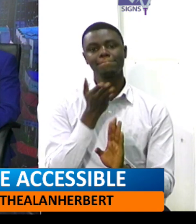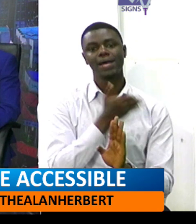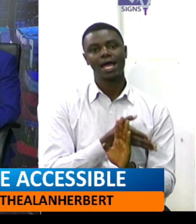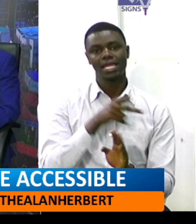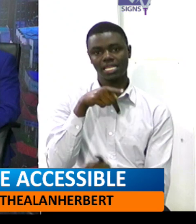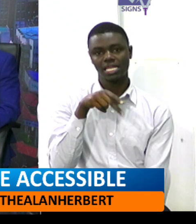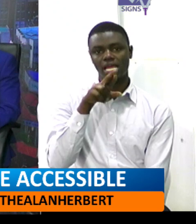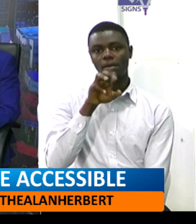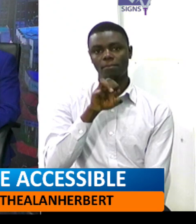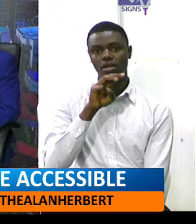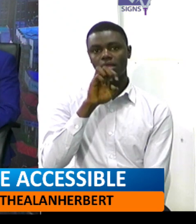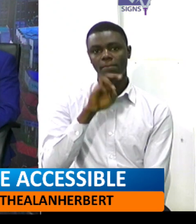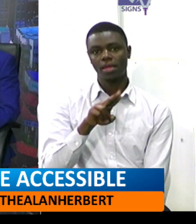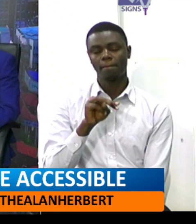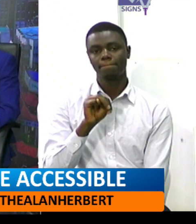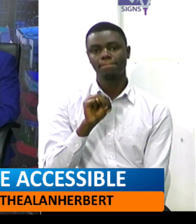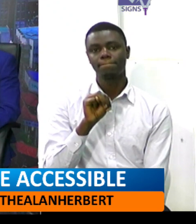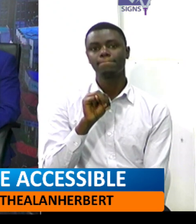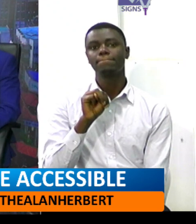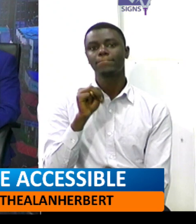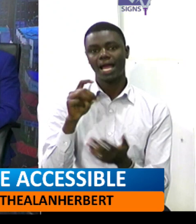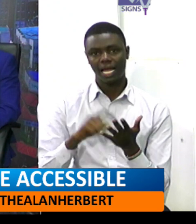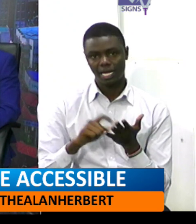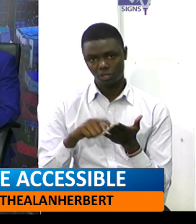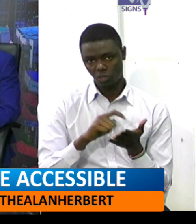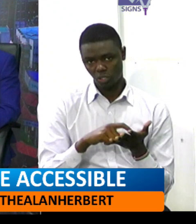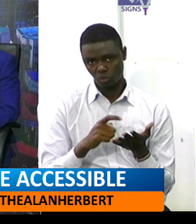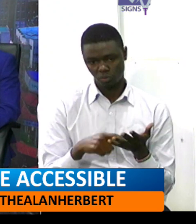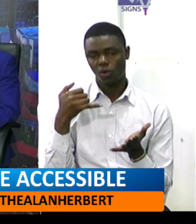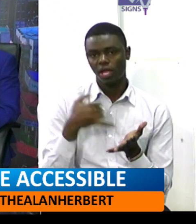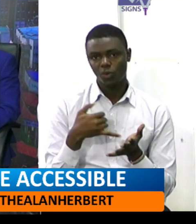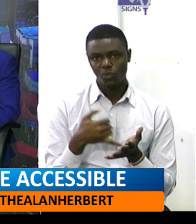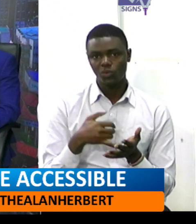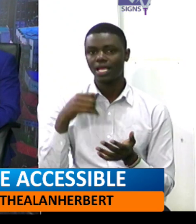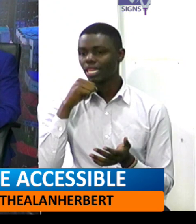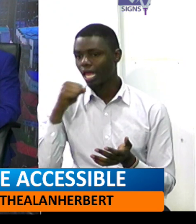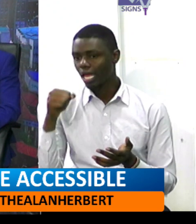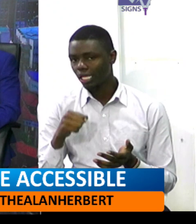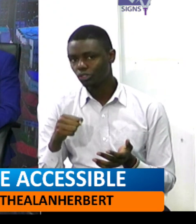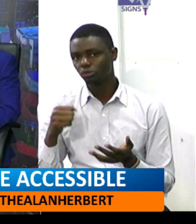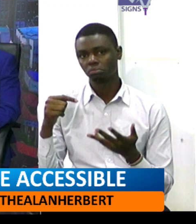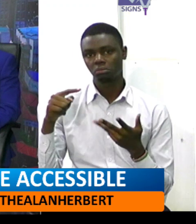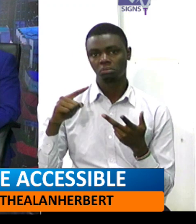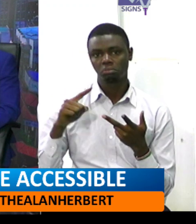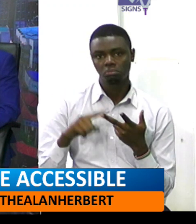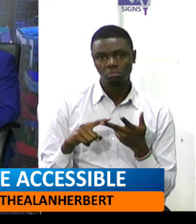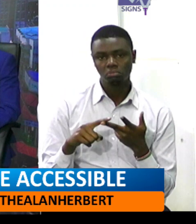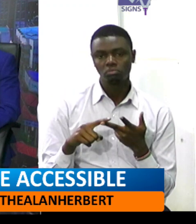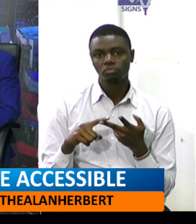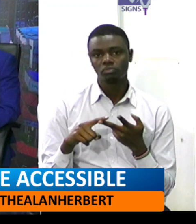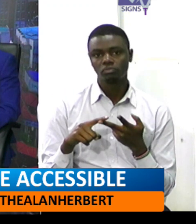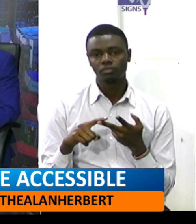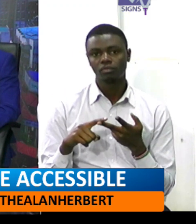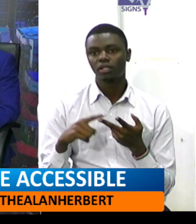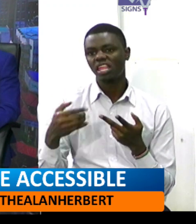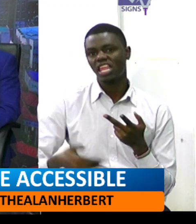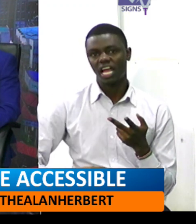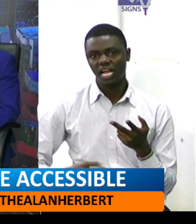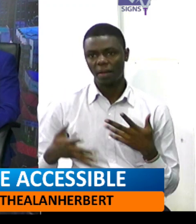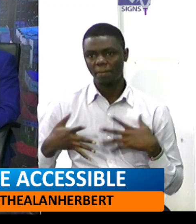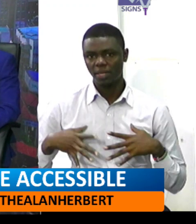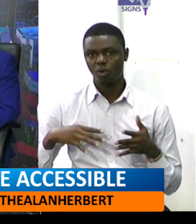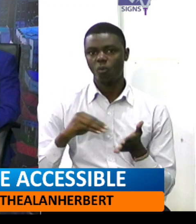Yeah. It includes, for example, the age of individuals. Typically, you'll find that younger people